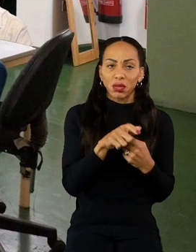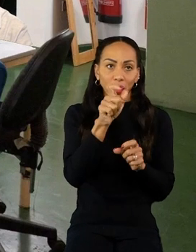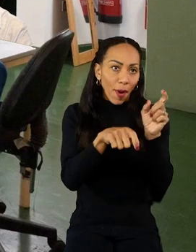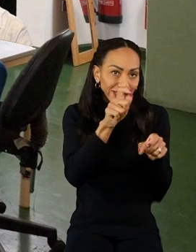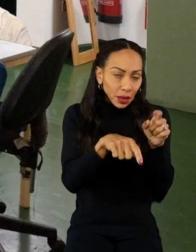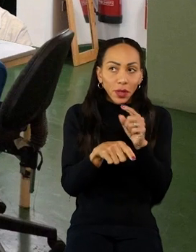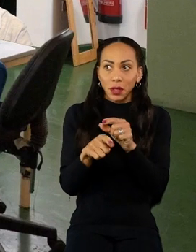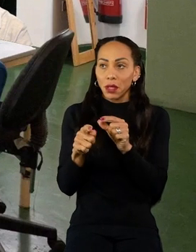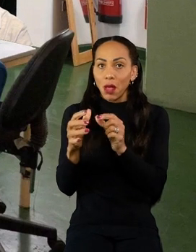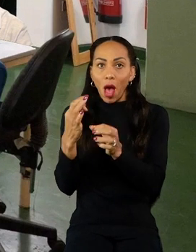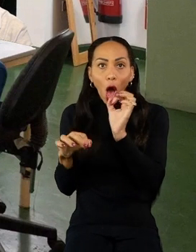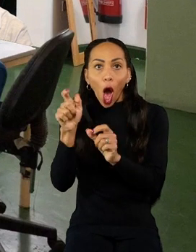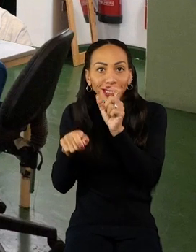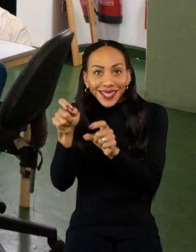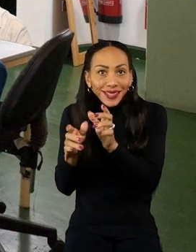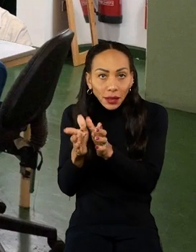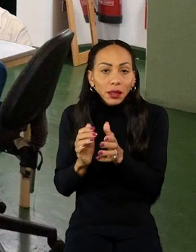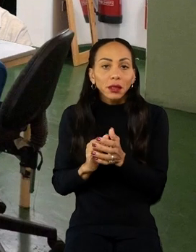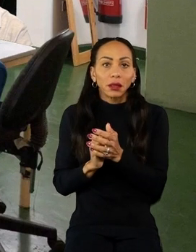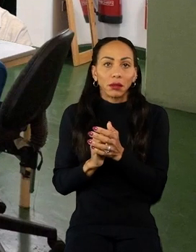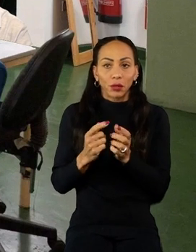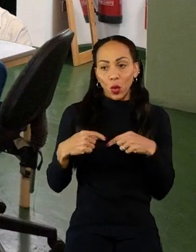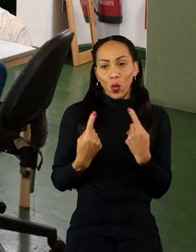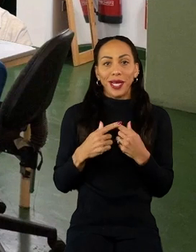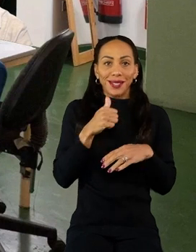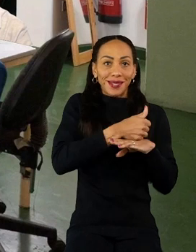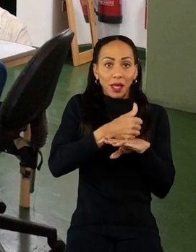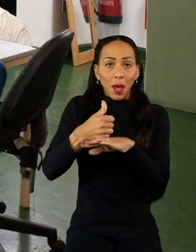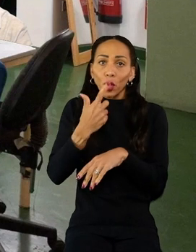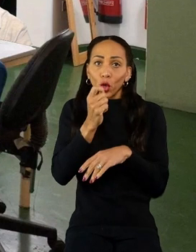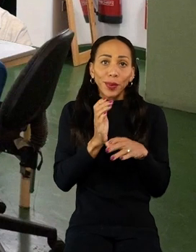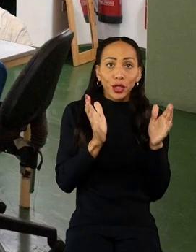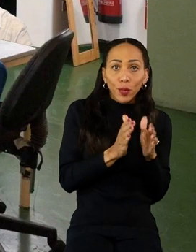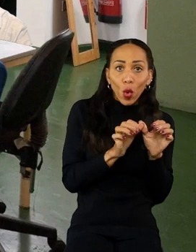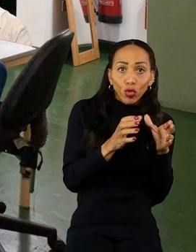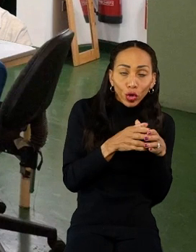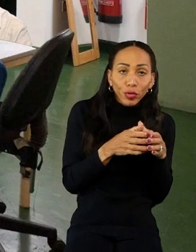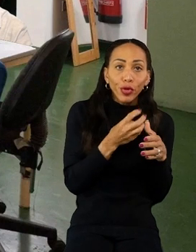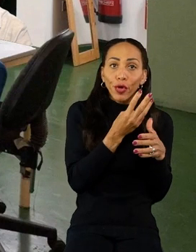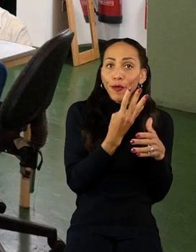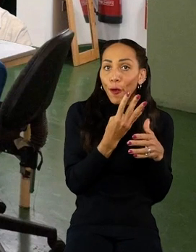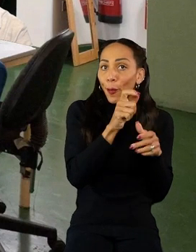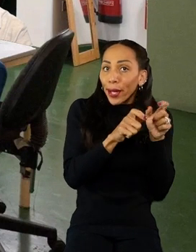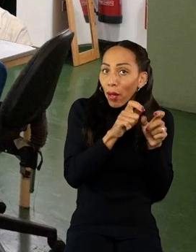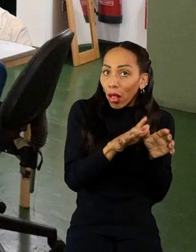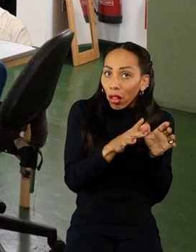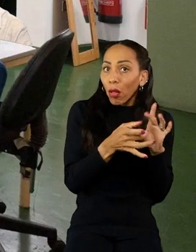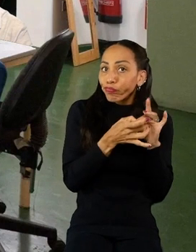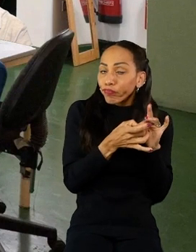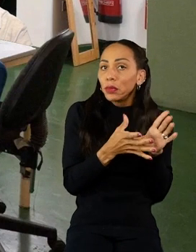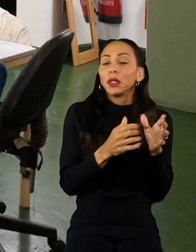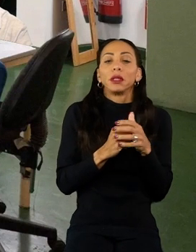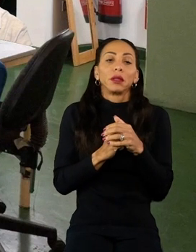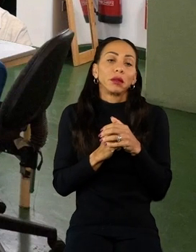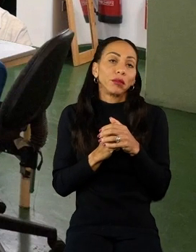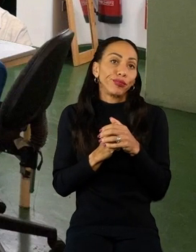long each, and they would be with the workshops, with the participants, with the artists, and we'd set things up. It